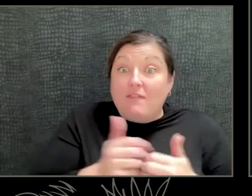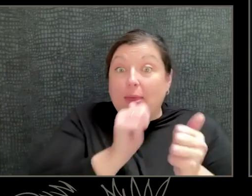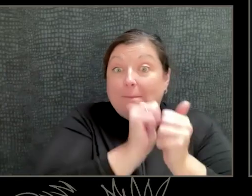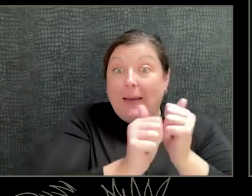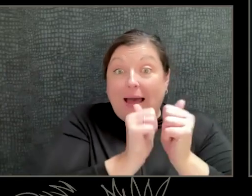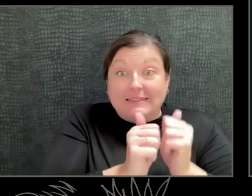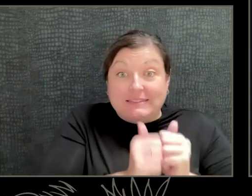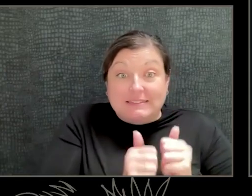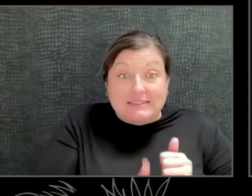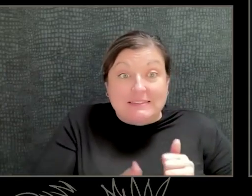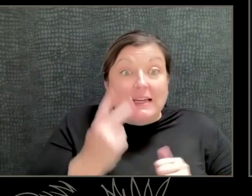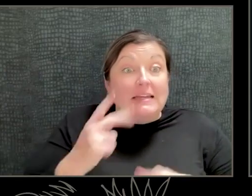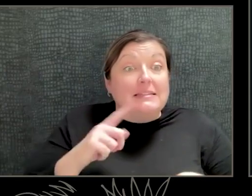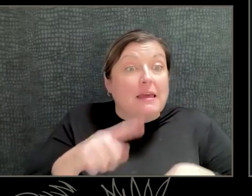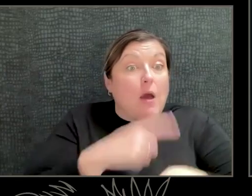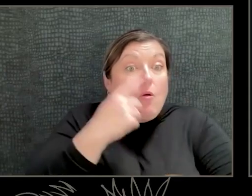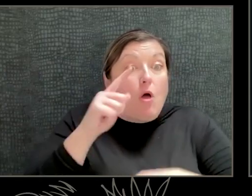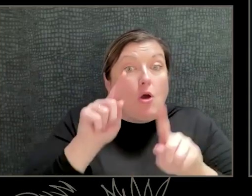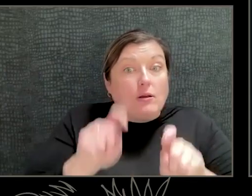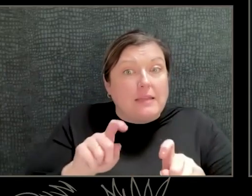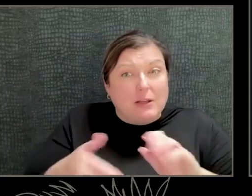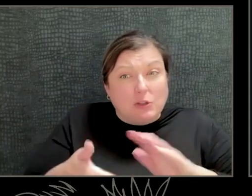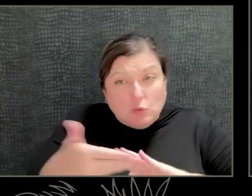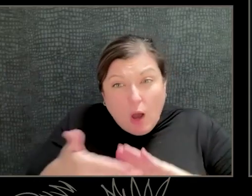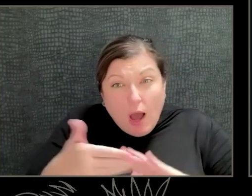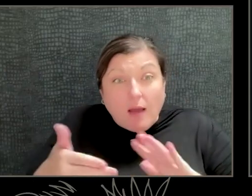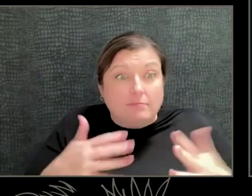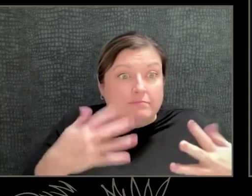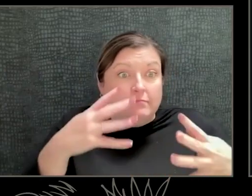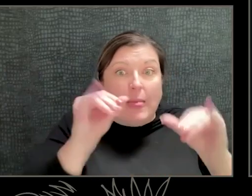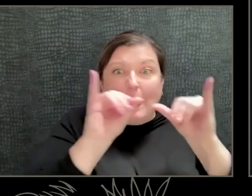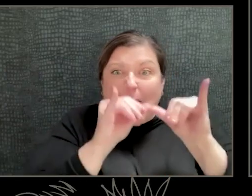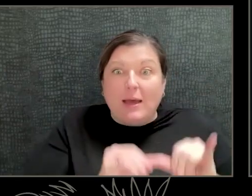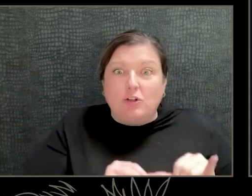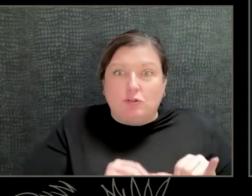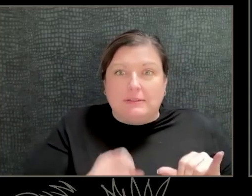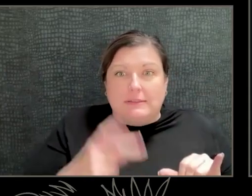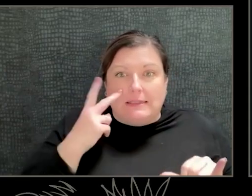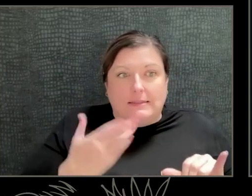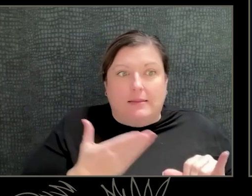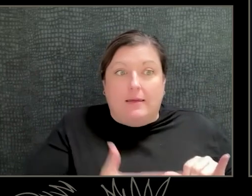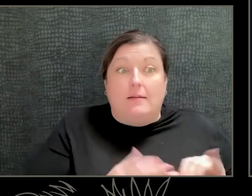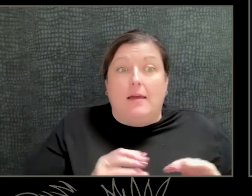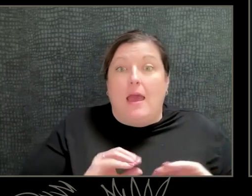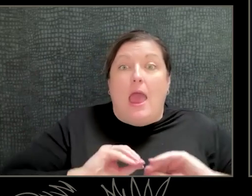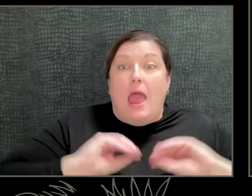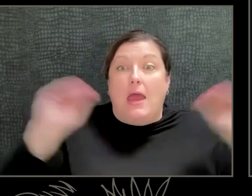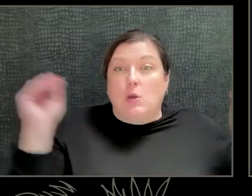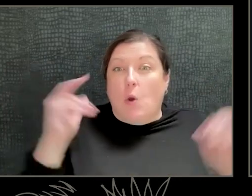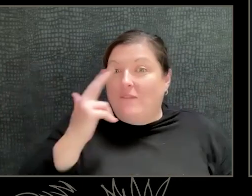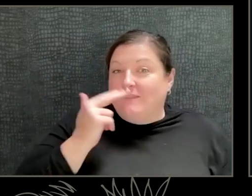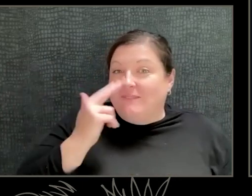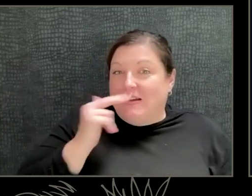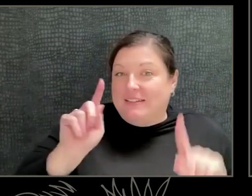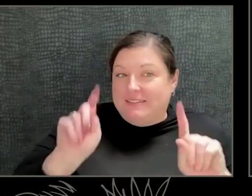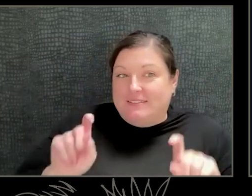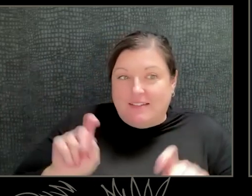can see how long my tests are taking to run, all those good metrics. And no flaky tests, which is nice.